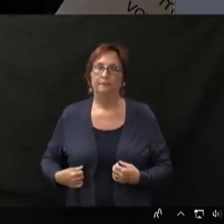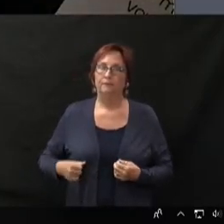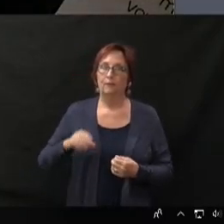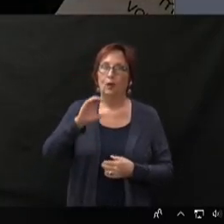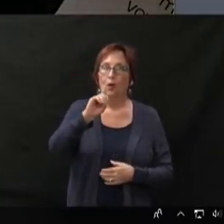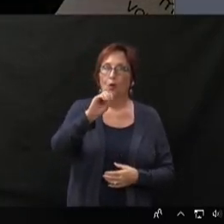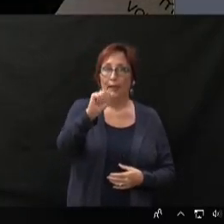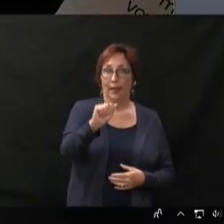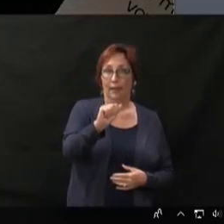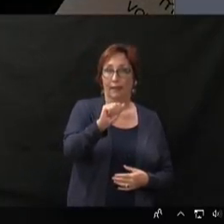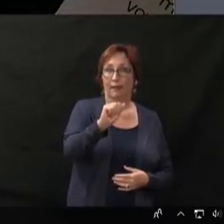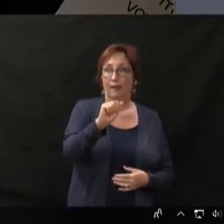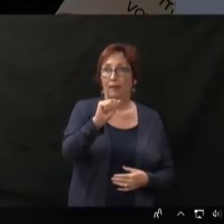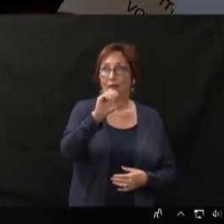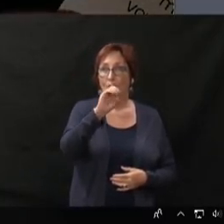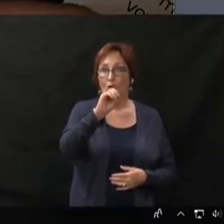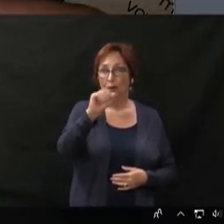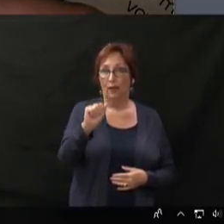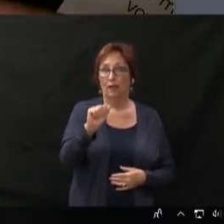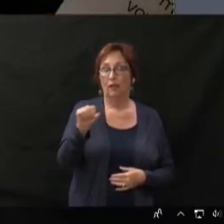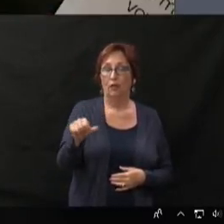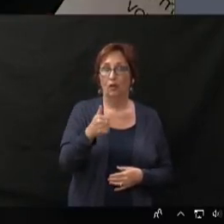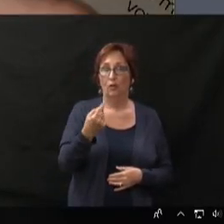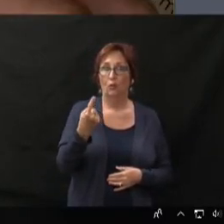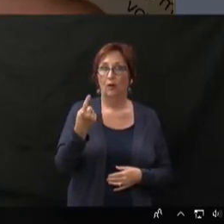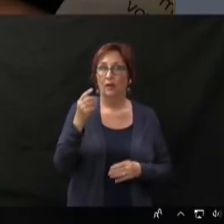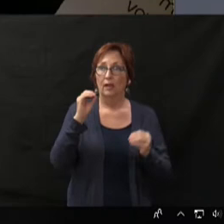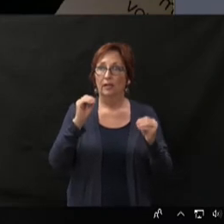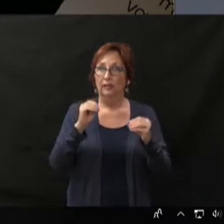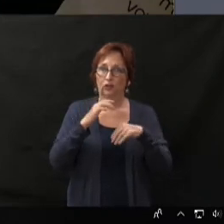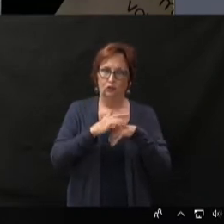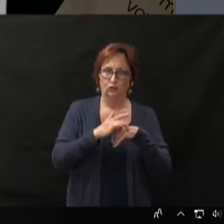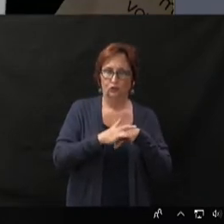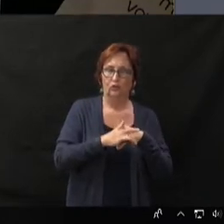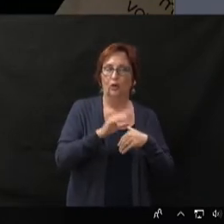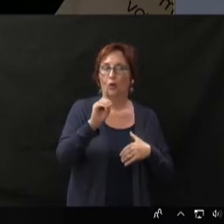OA, another one that I teach early on, OA